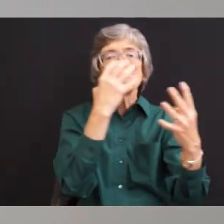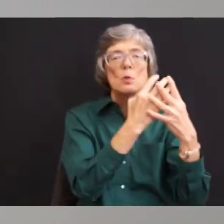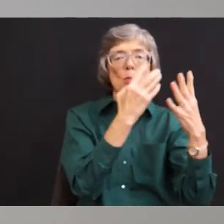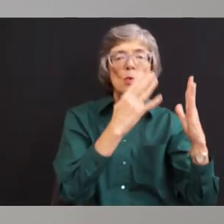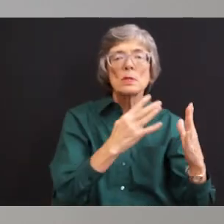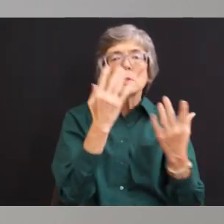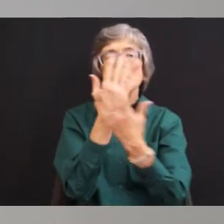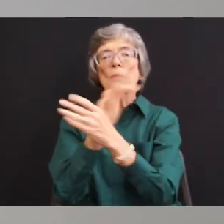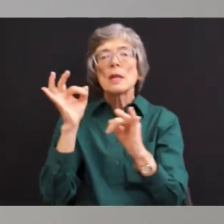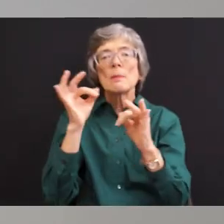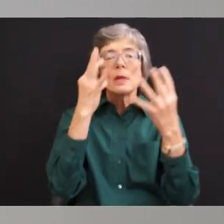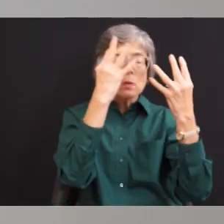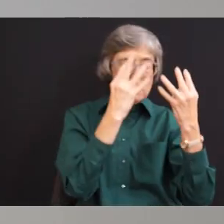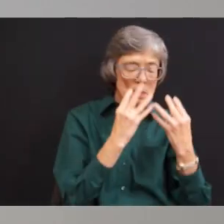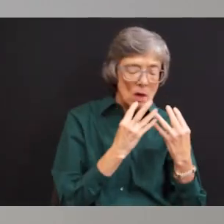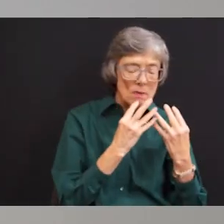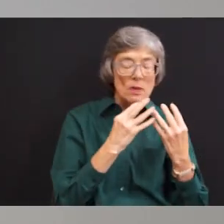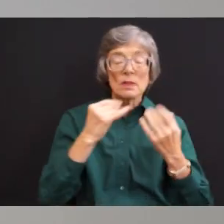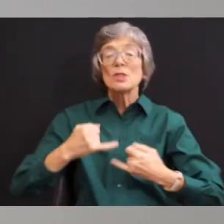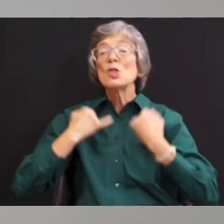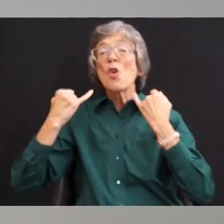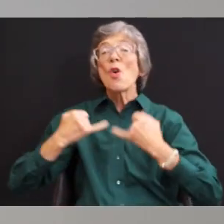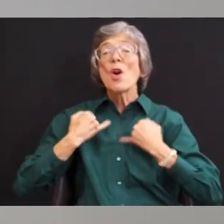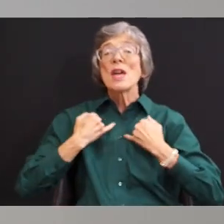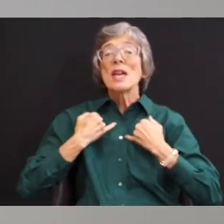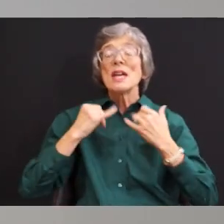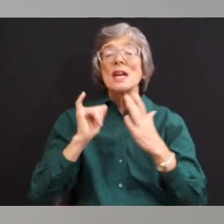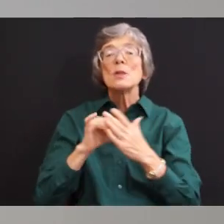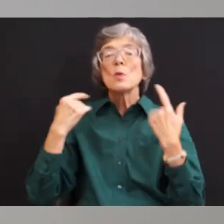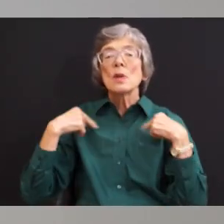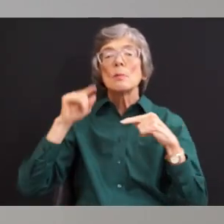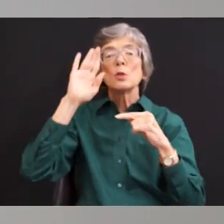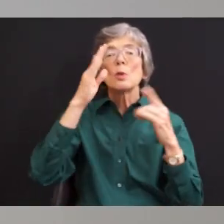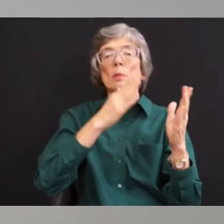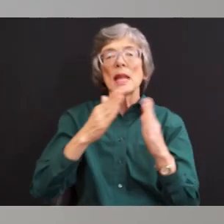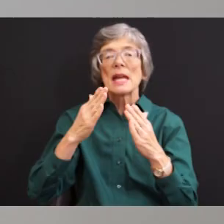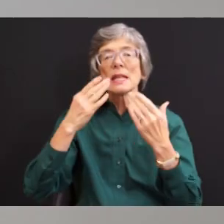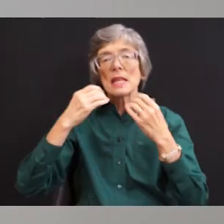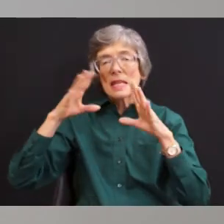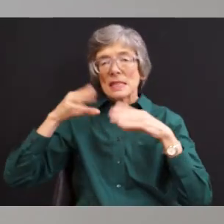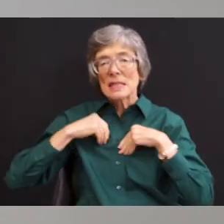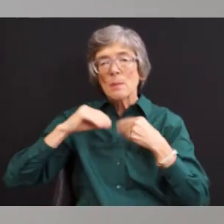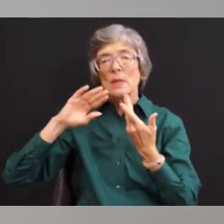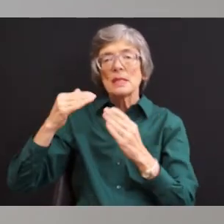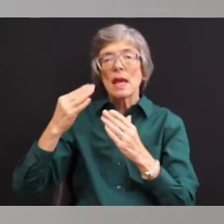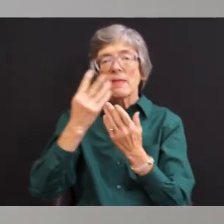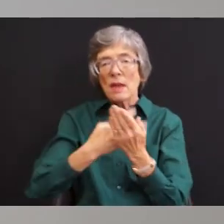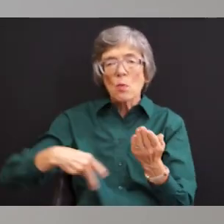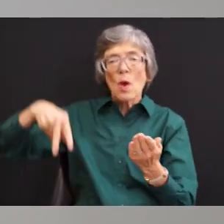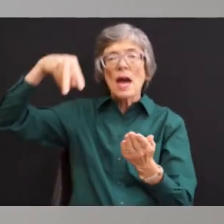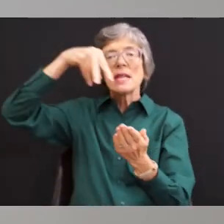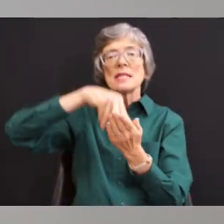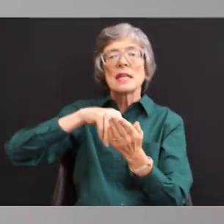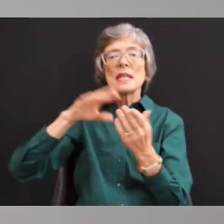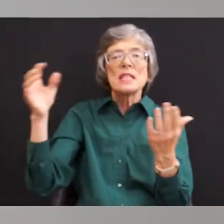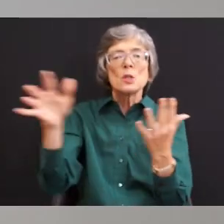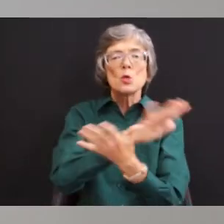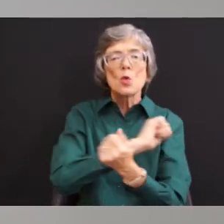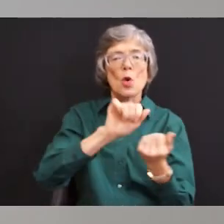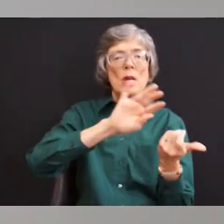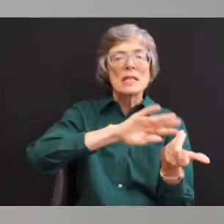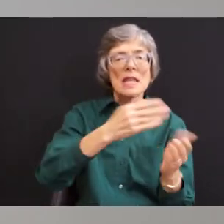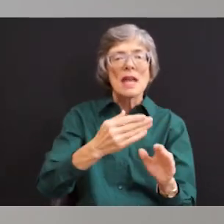to the sorrowful of heart joy. To accomplish your plan he gave himself up to death, and rising from the dead he destroyed death and restored